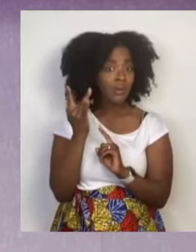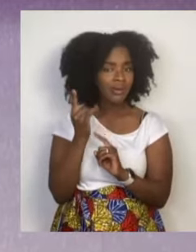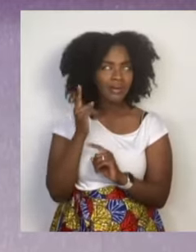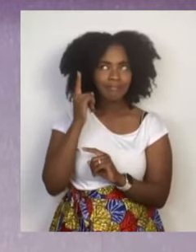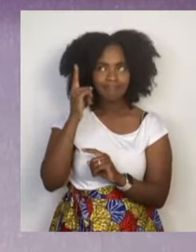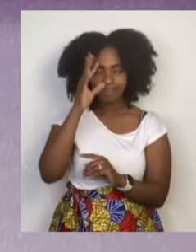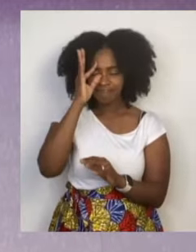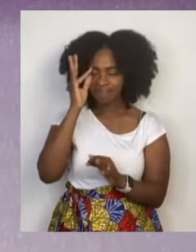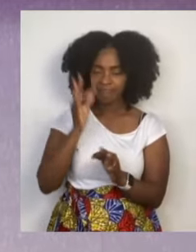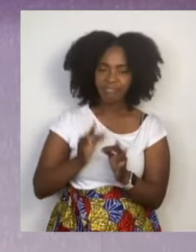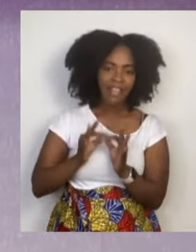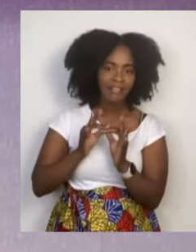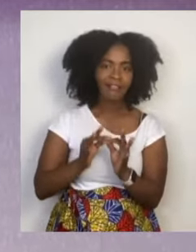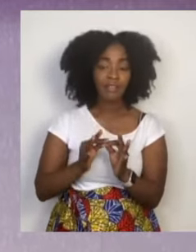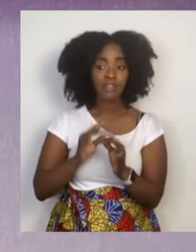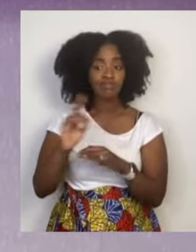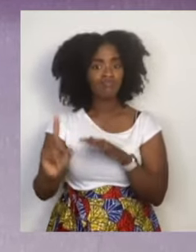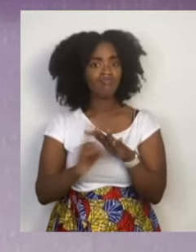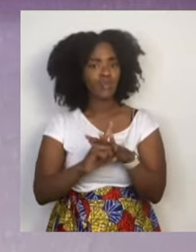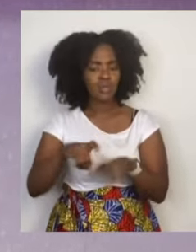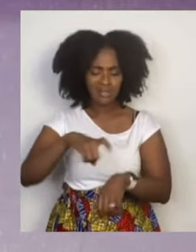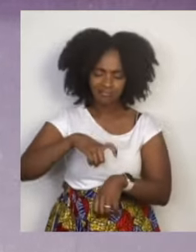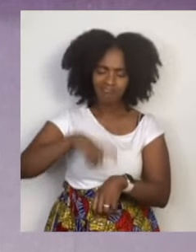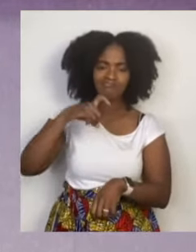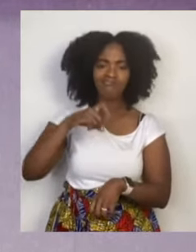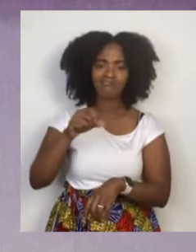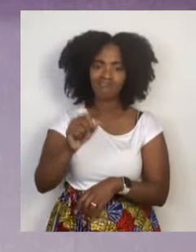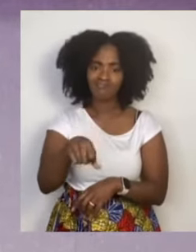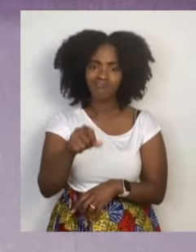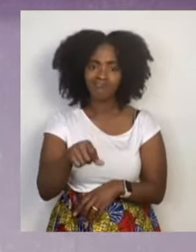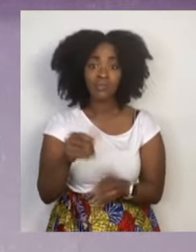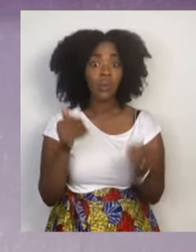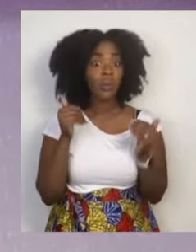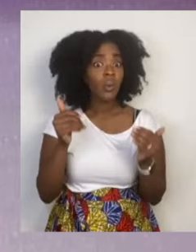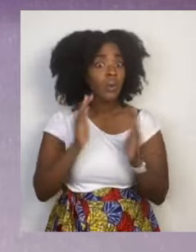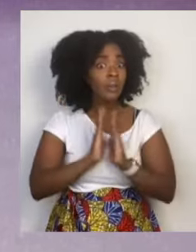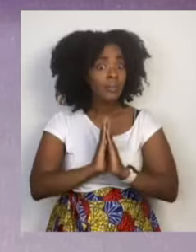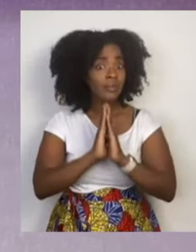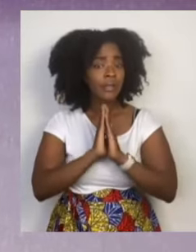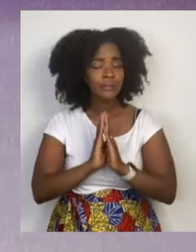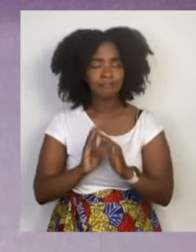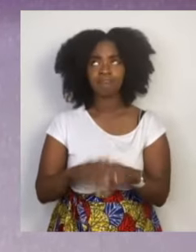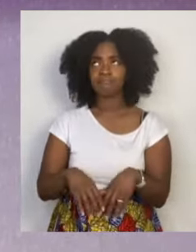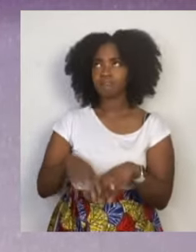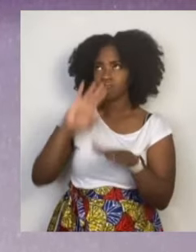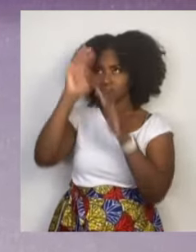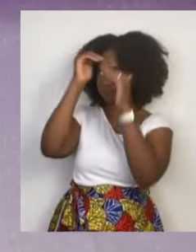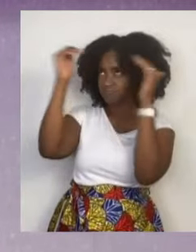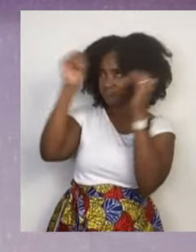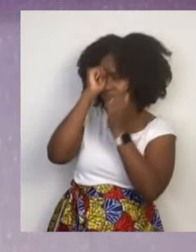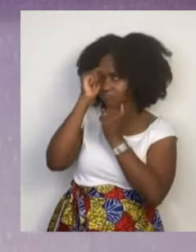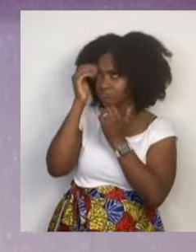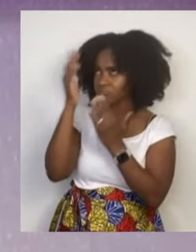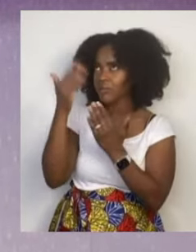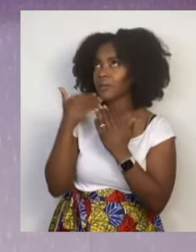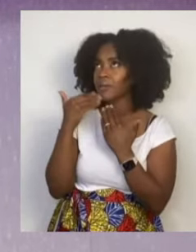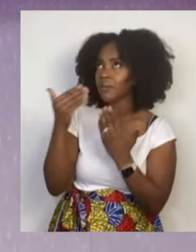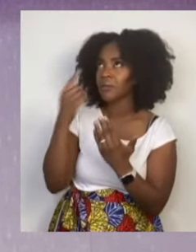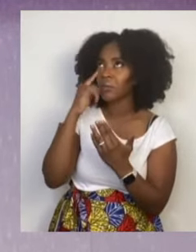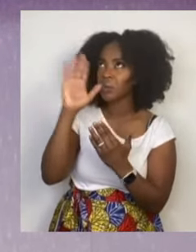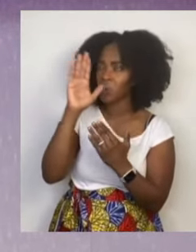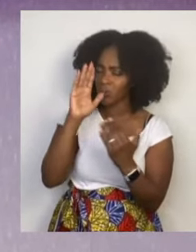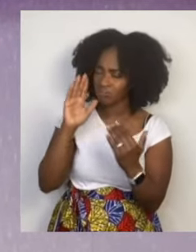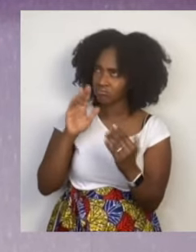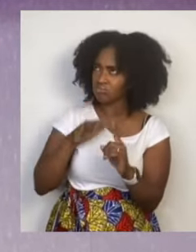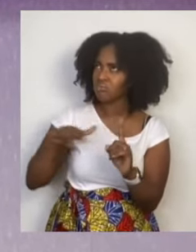on time. So Heavenly Father, we thank you. Father, we thank you for your presence in this place today. Father, we thank you for